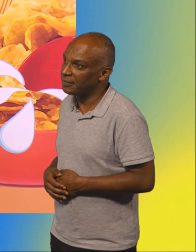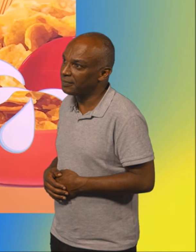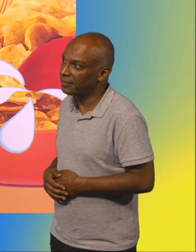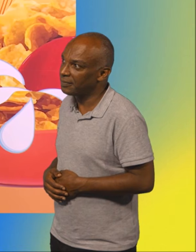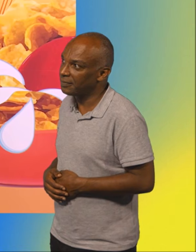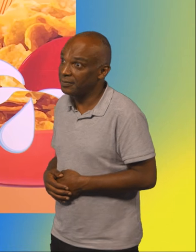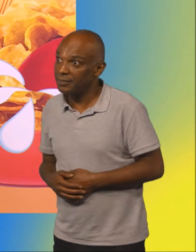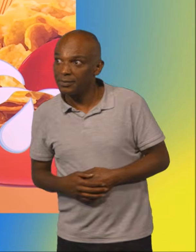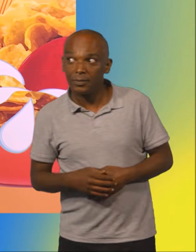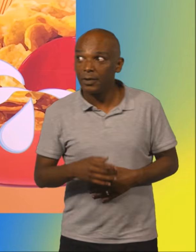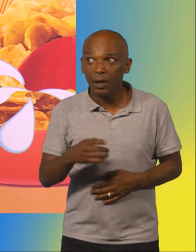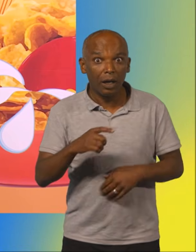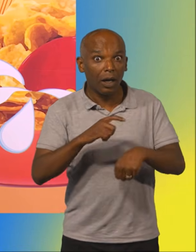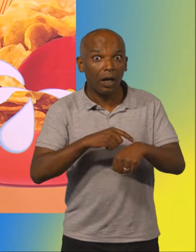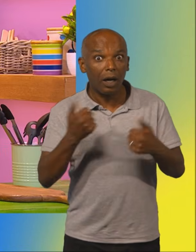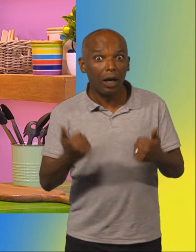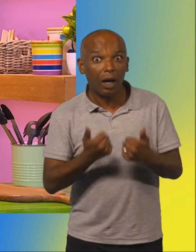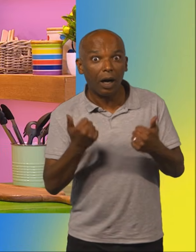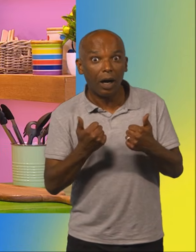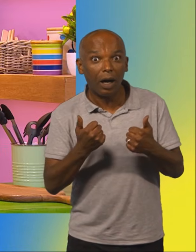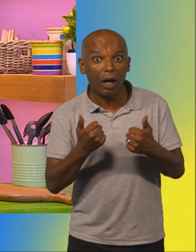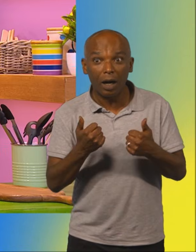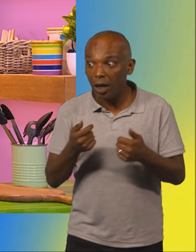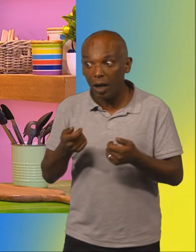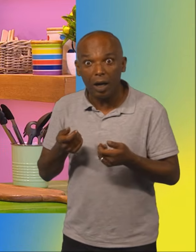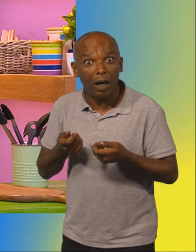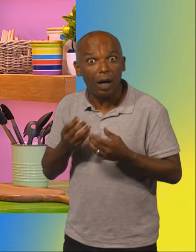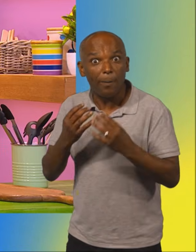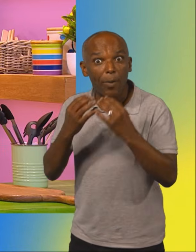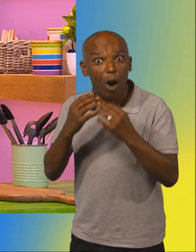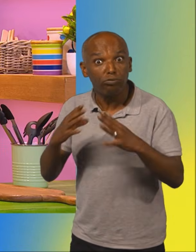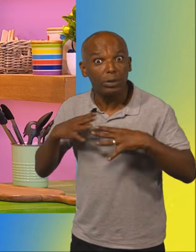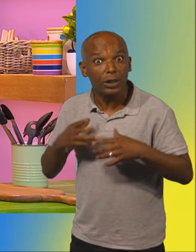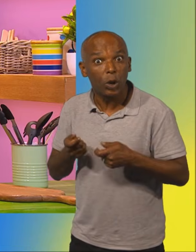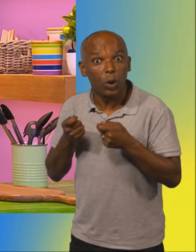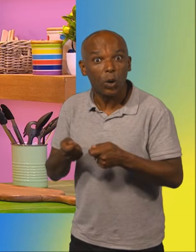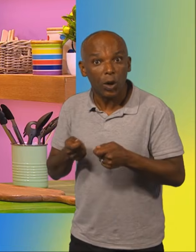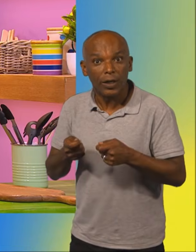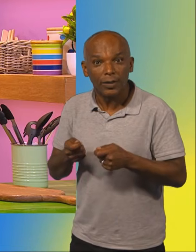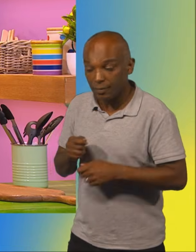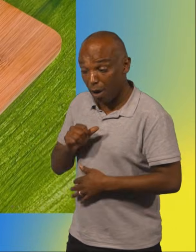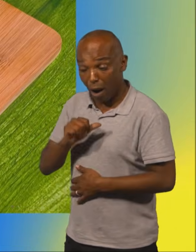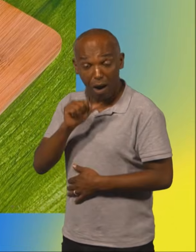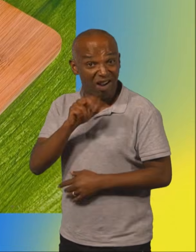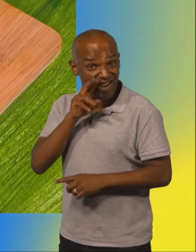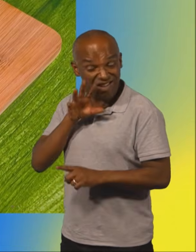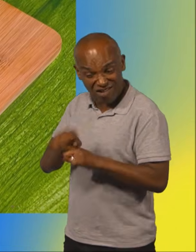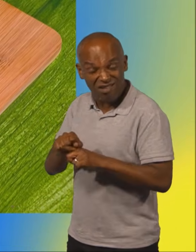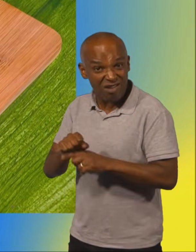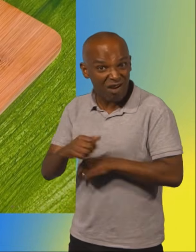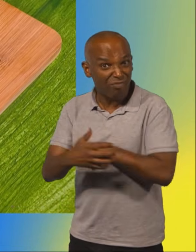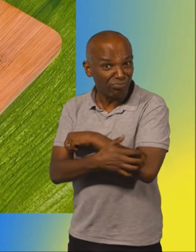Time's up. Is the burger cooked? Yes, it's brown and crispy on both sides.